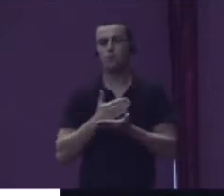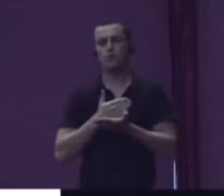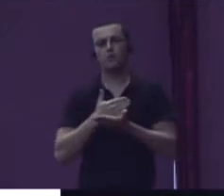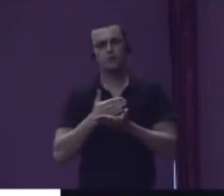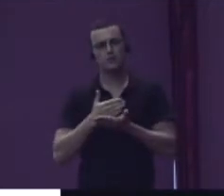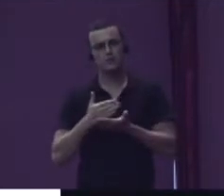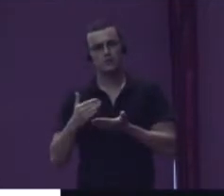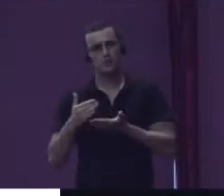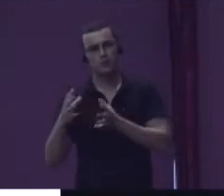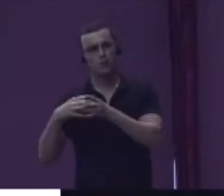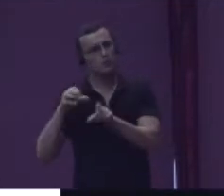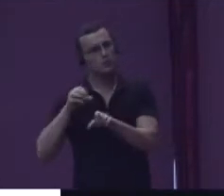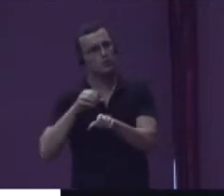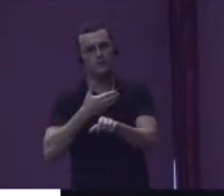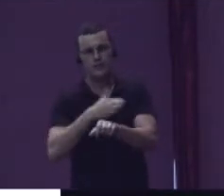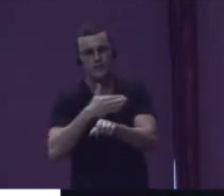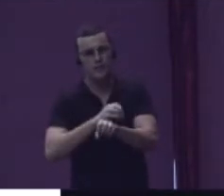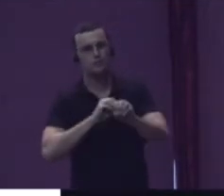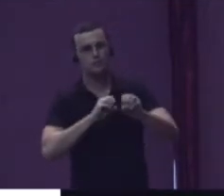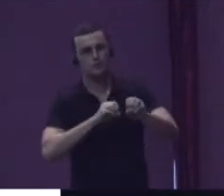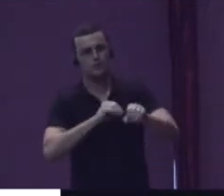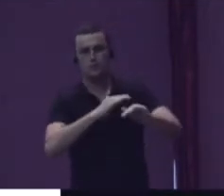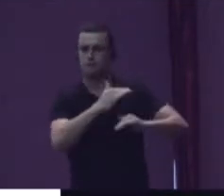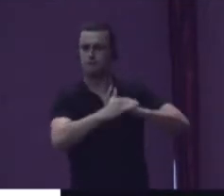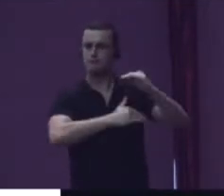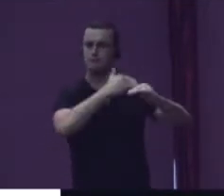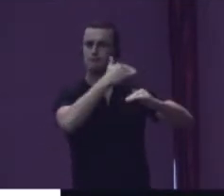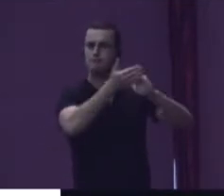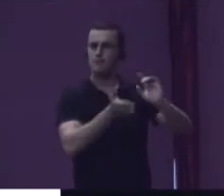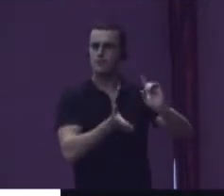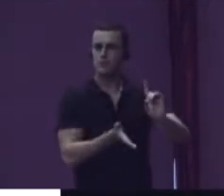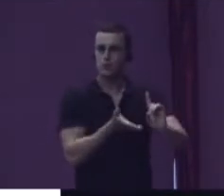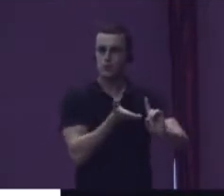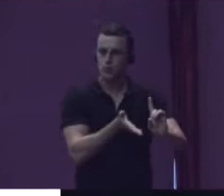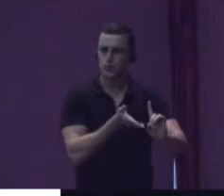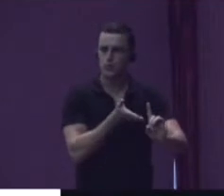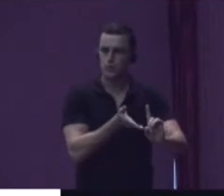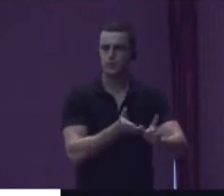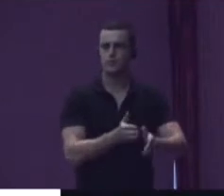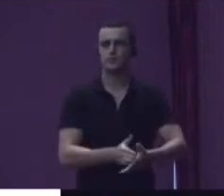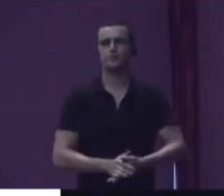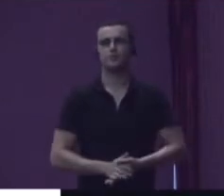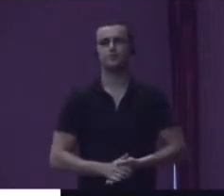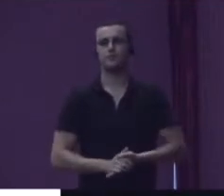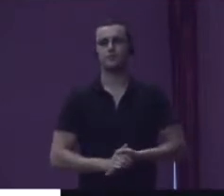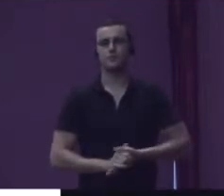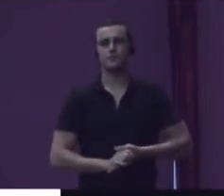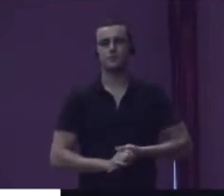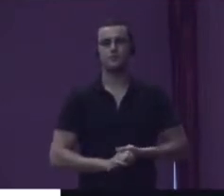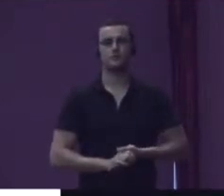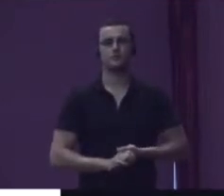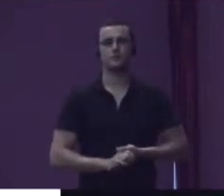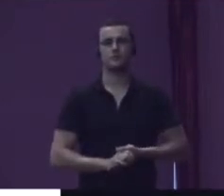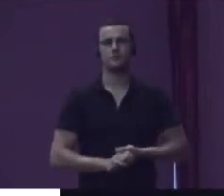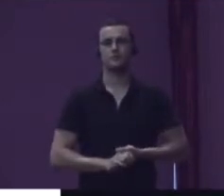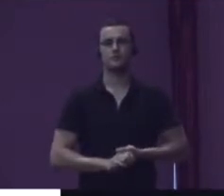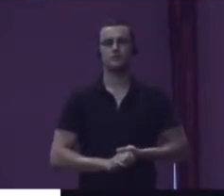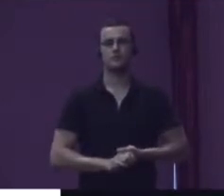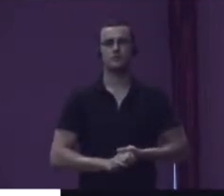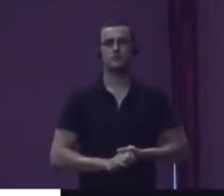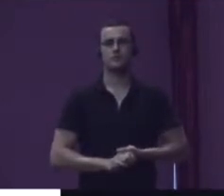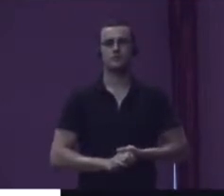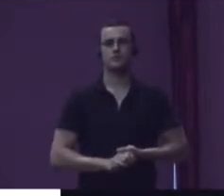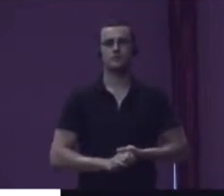these newly trained people are supposed to be the eventual replacements because they've had some